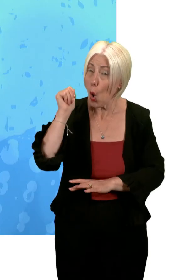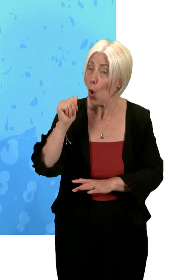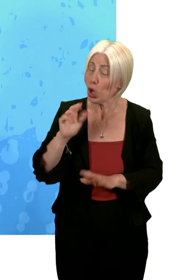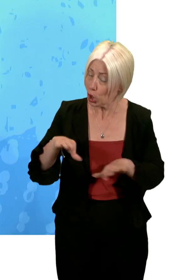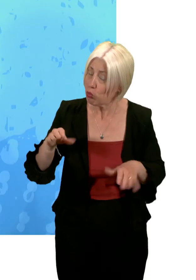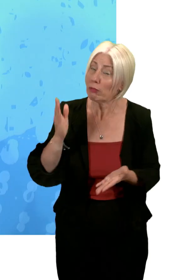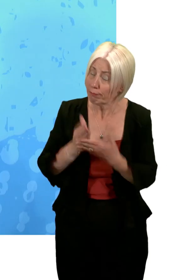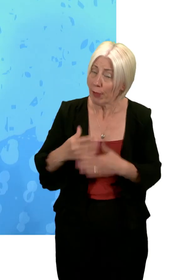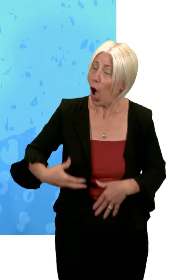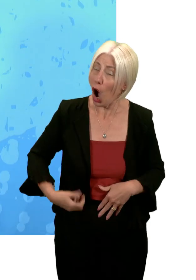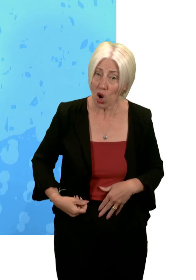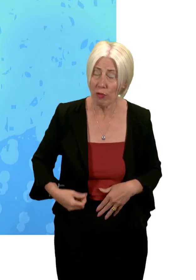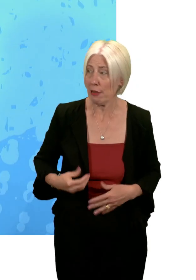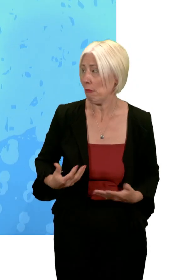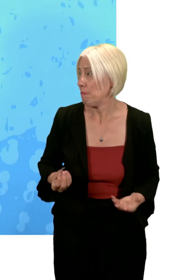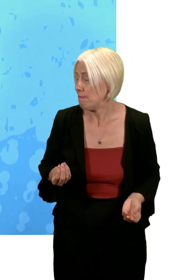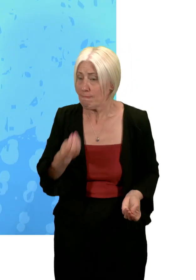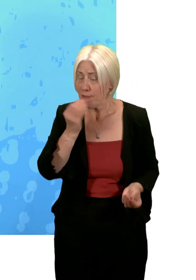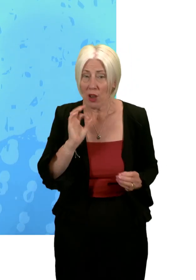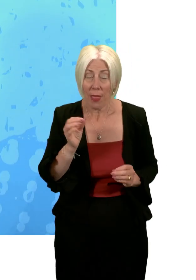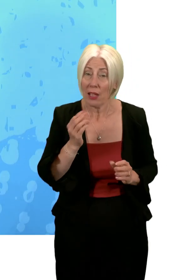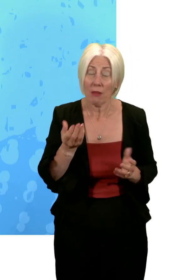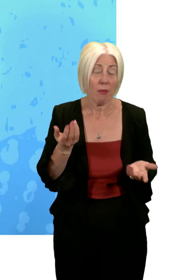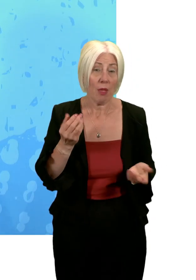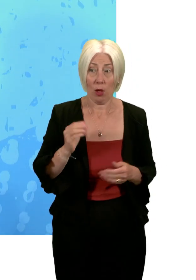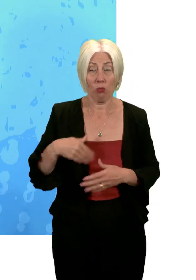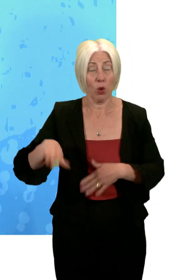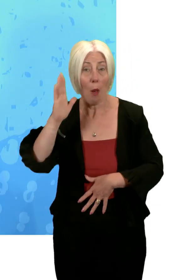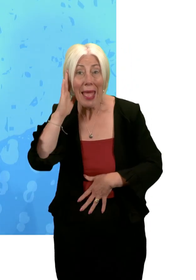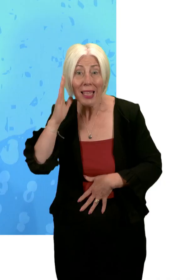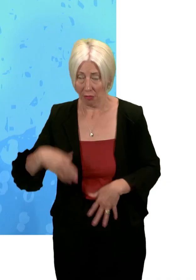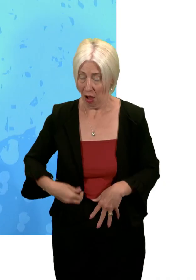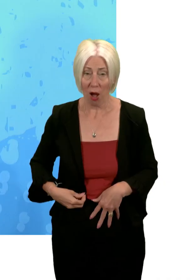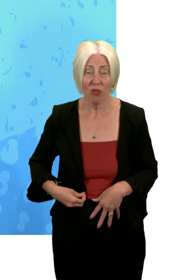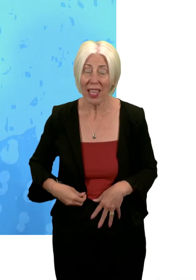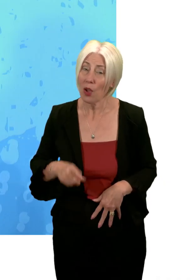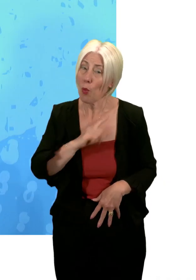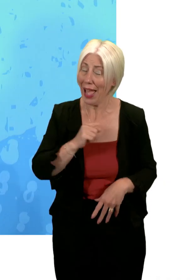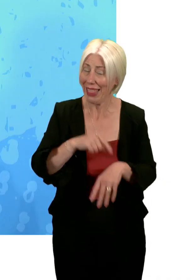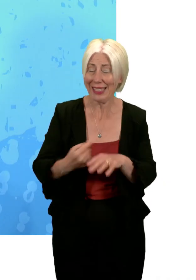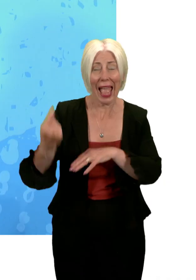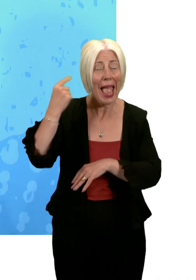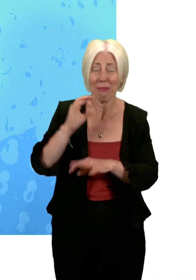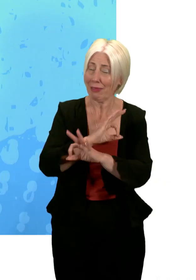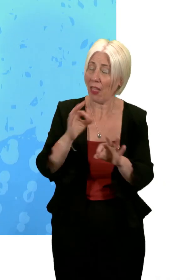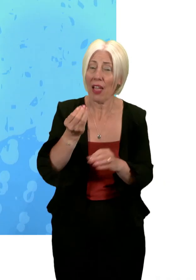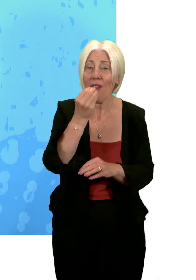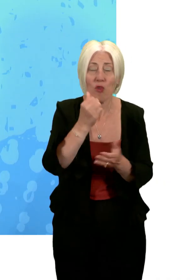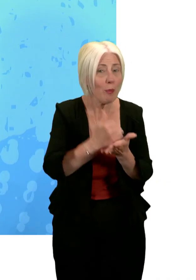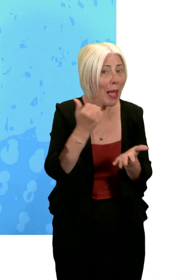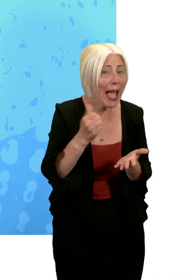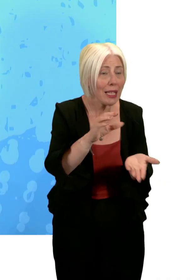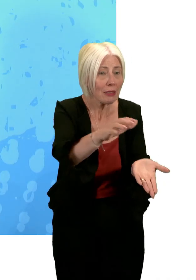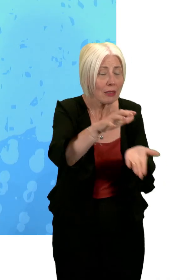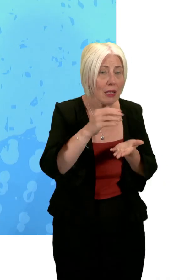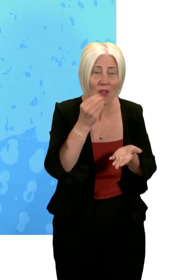no other option other than kids going to bed hungry. So, you know, thinking that way. I mean, but